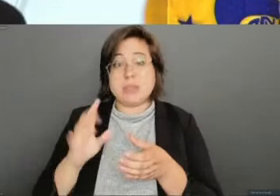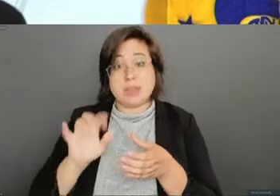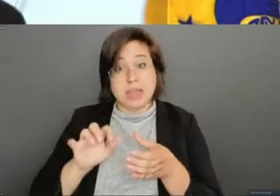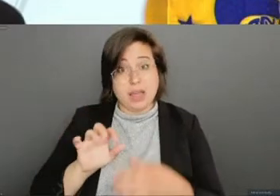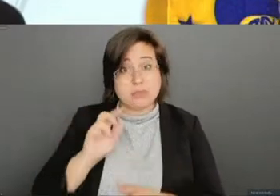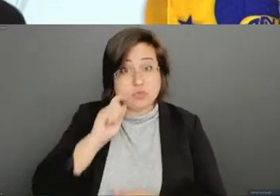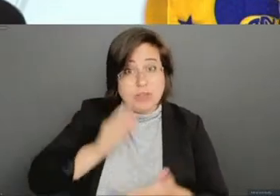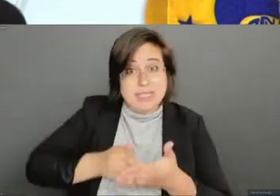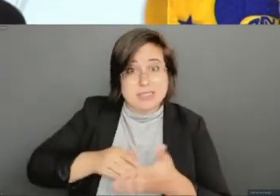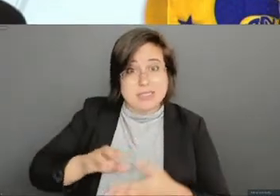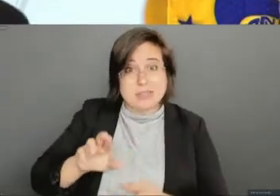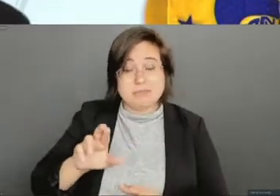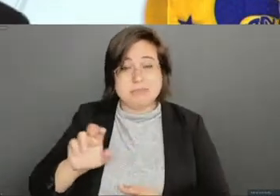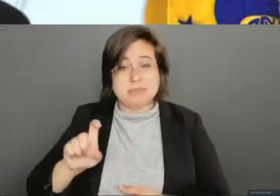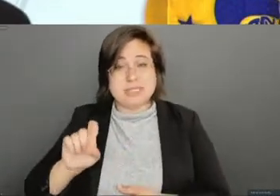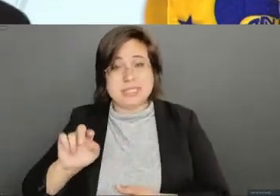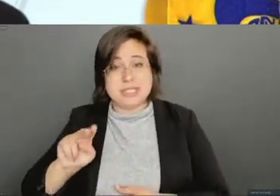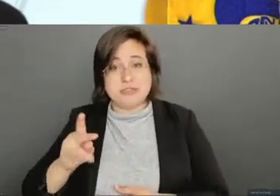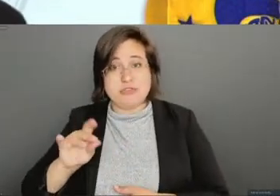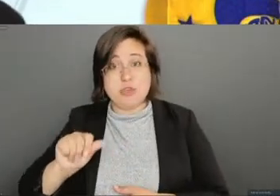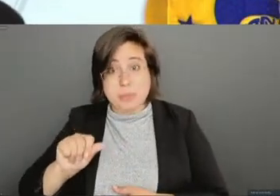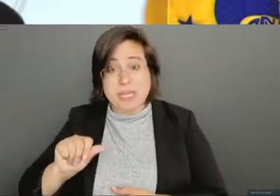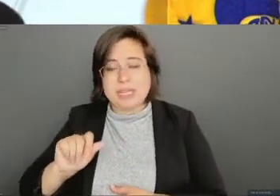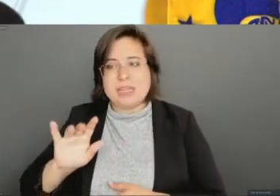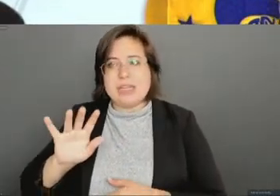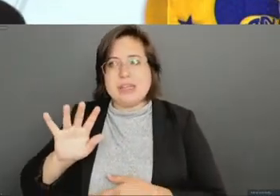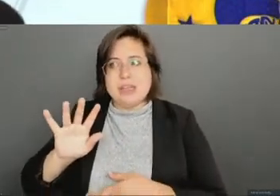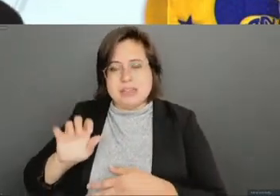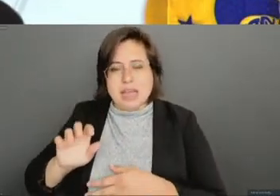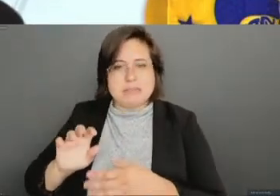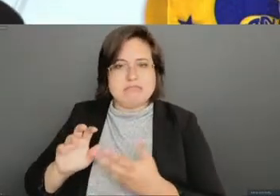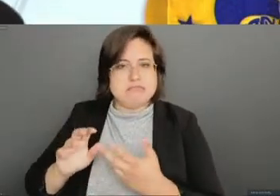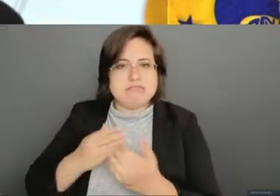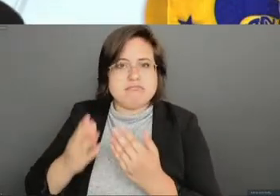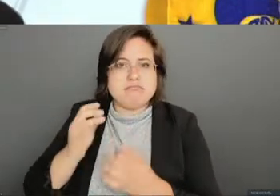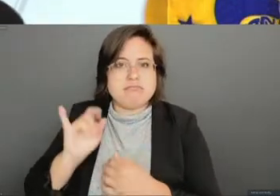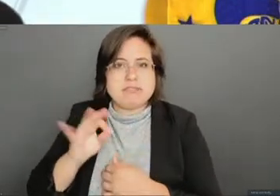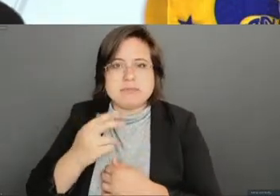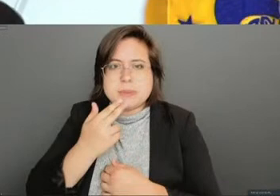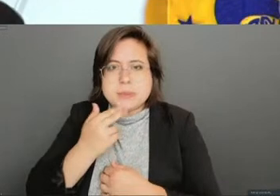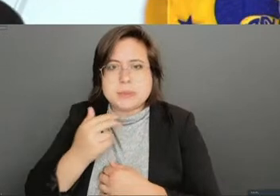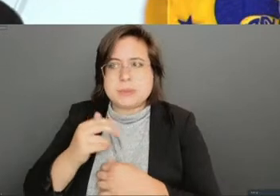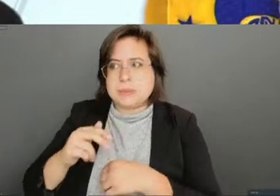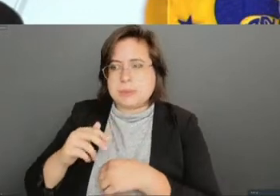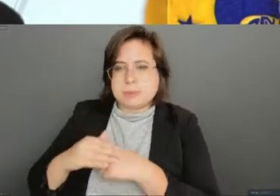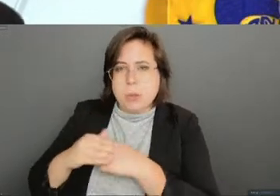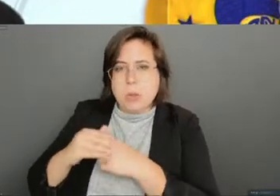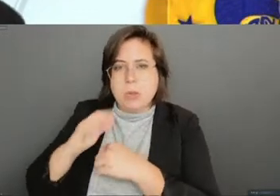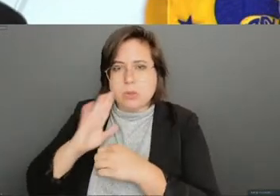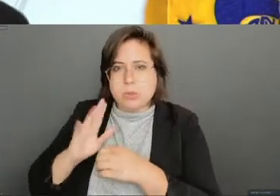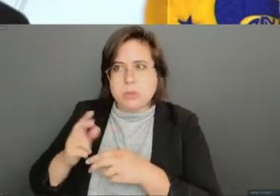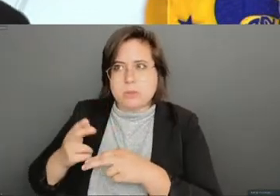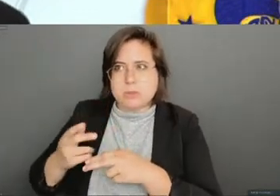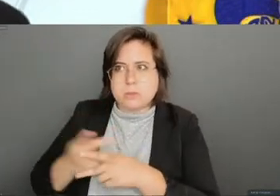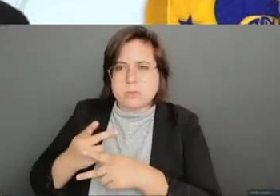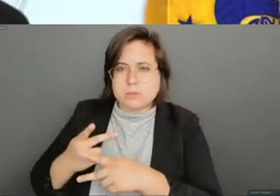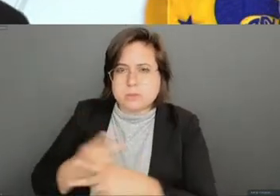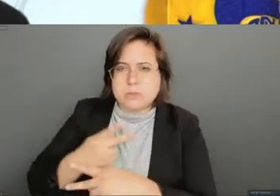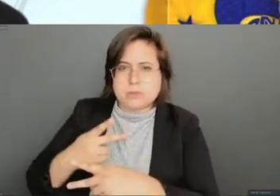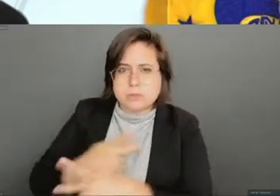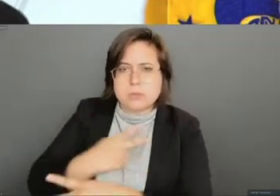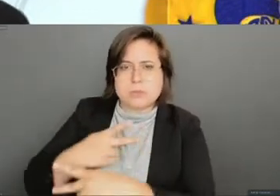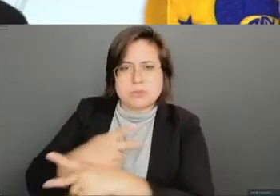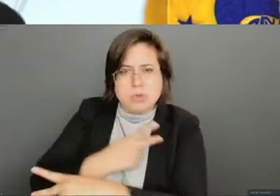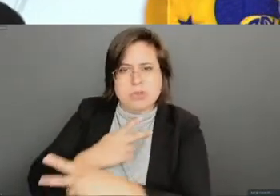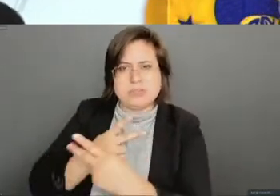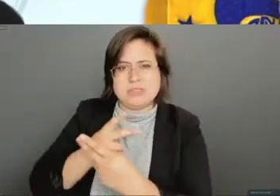you, not only does that chip away at people's self-worth, but it actually makes them feel like outsiders, which contributes to a sense of